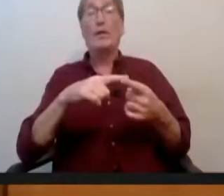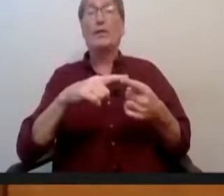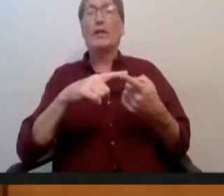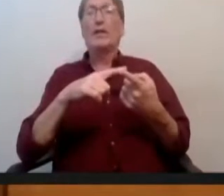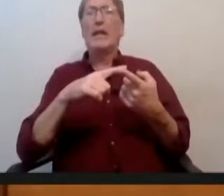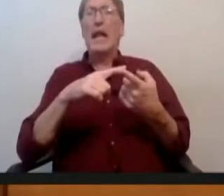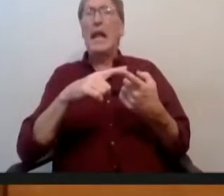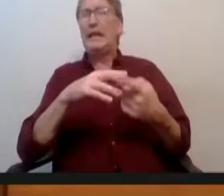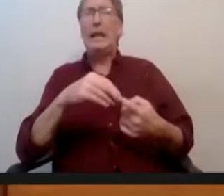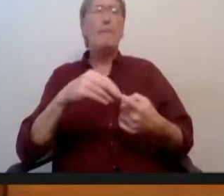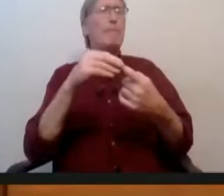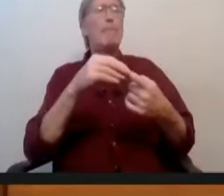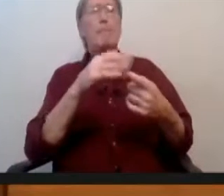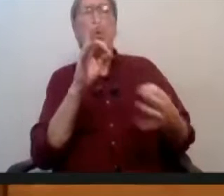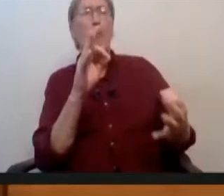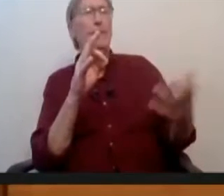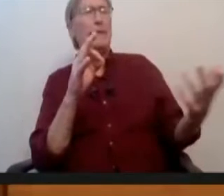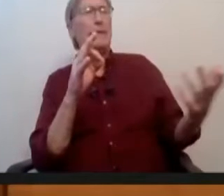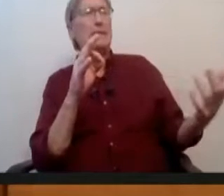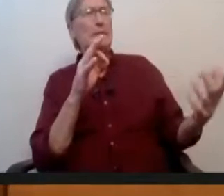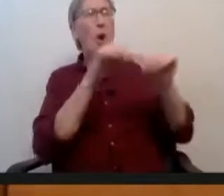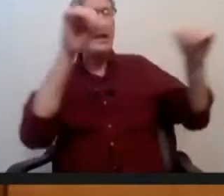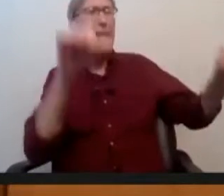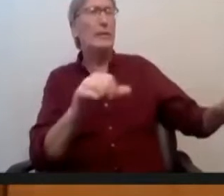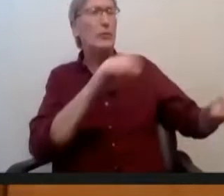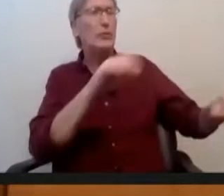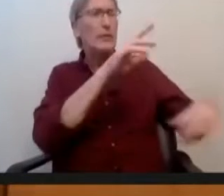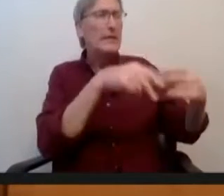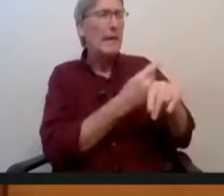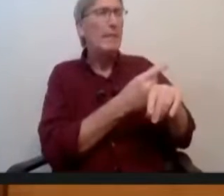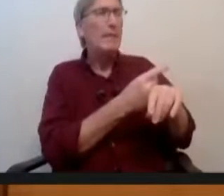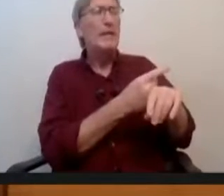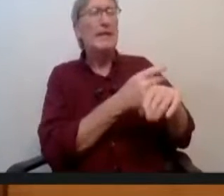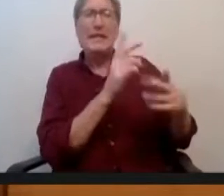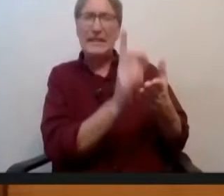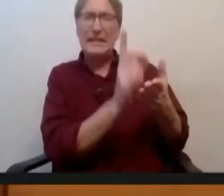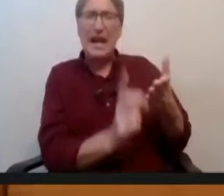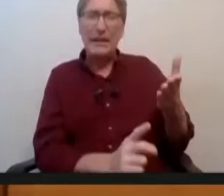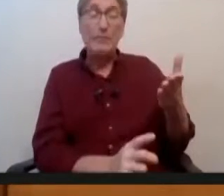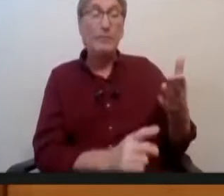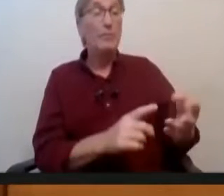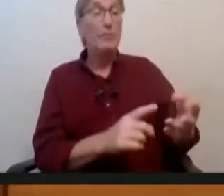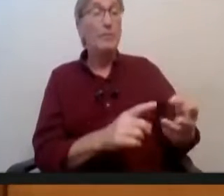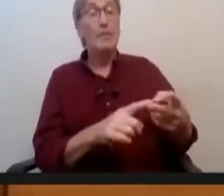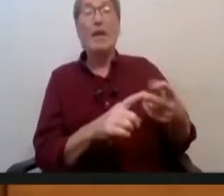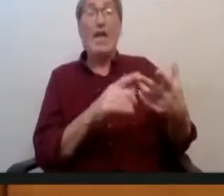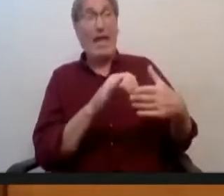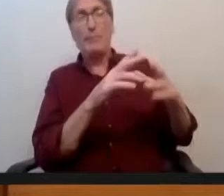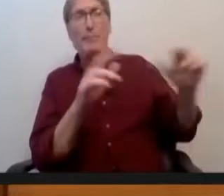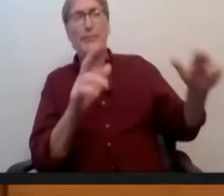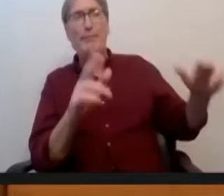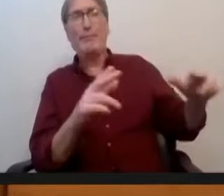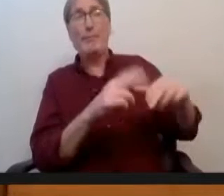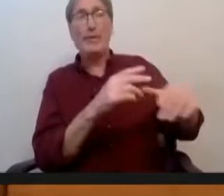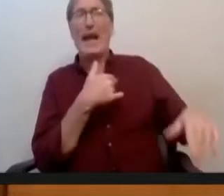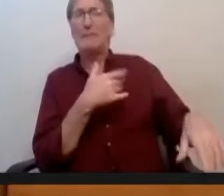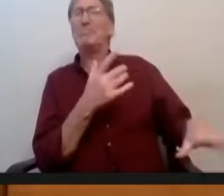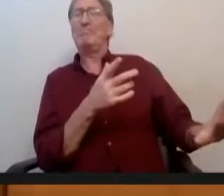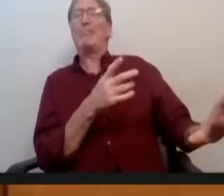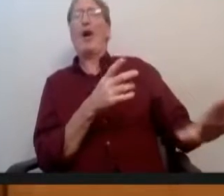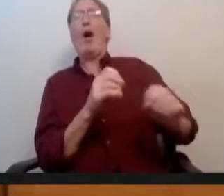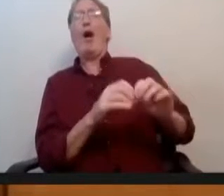exemplification of an architectural type, style, or design. This building has the characteristic elements of